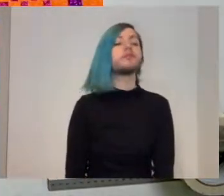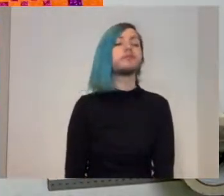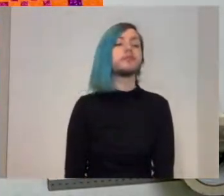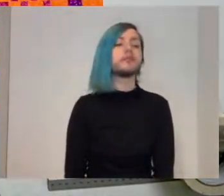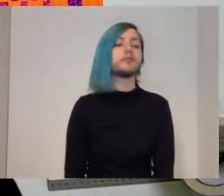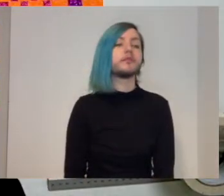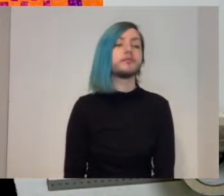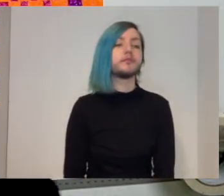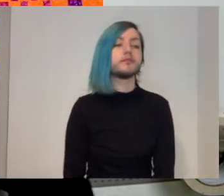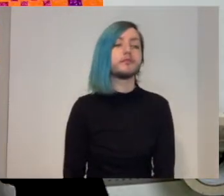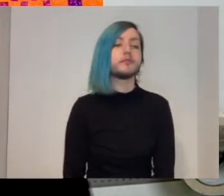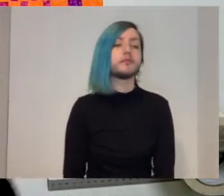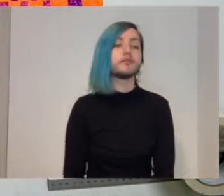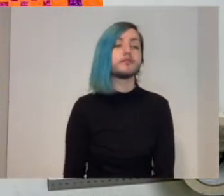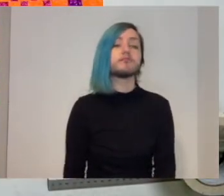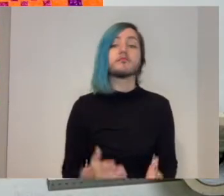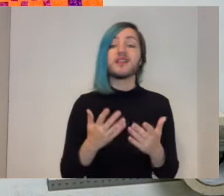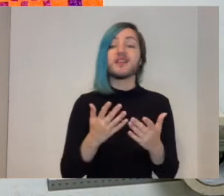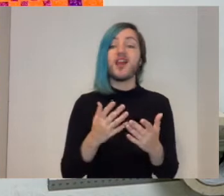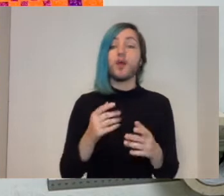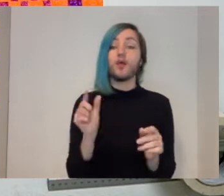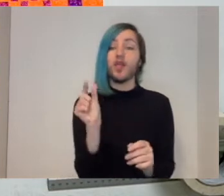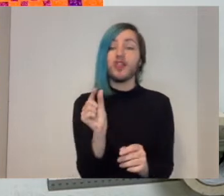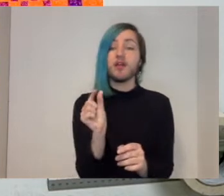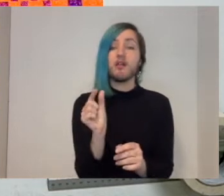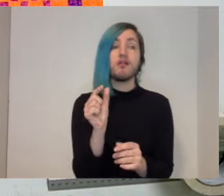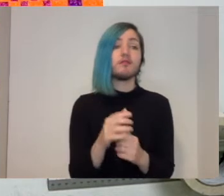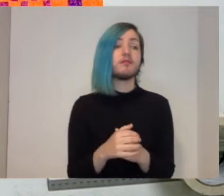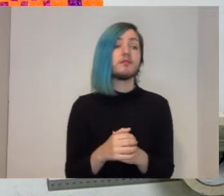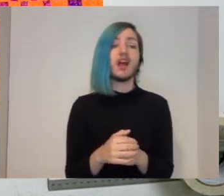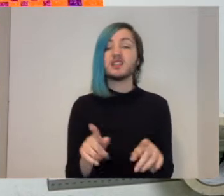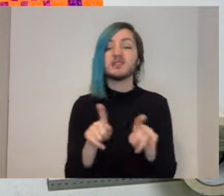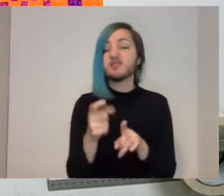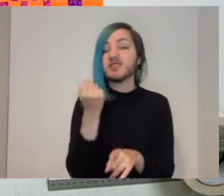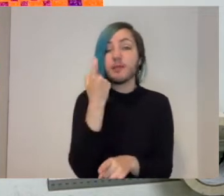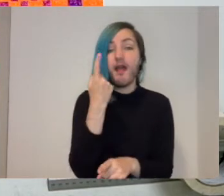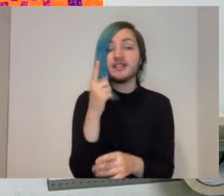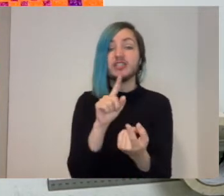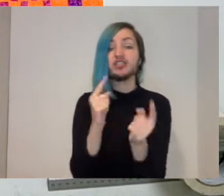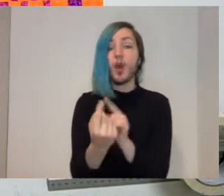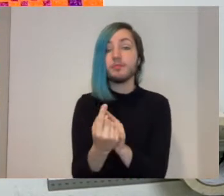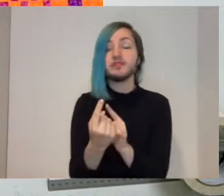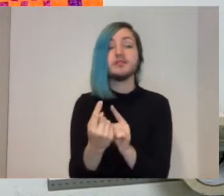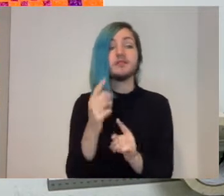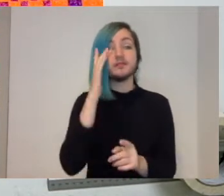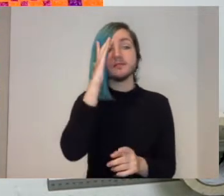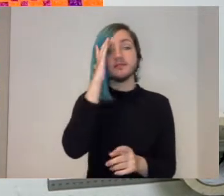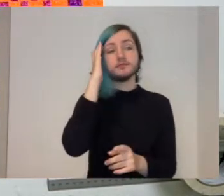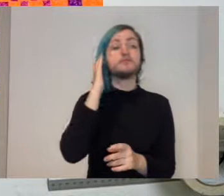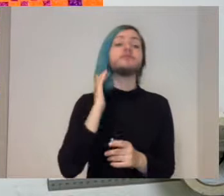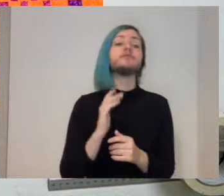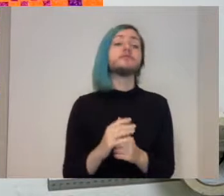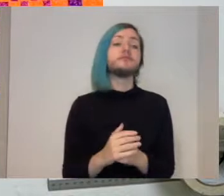Then basically, you can switch to the skinnier sides next. And it's the same principle, just doing the opposite style for the next